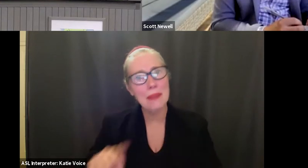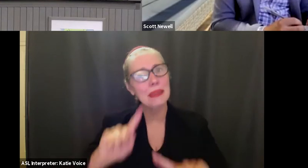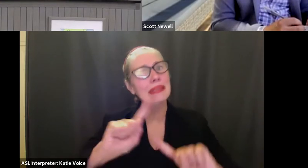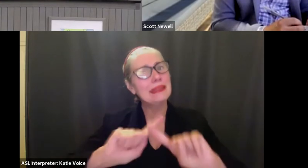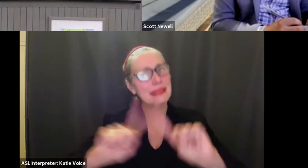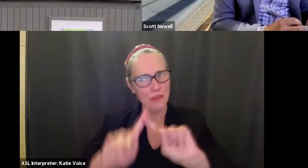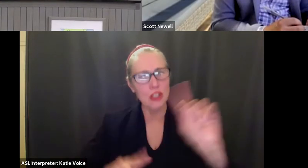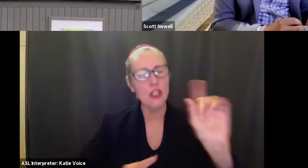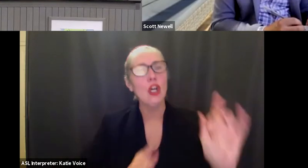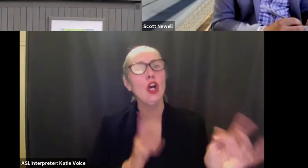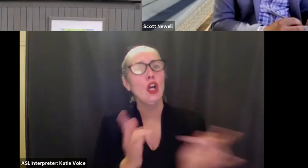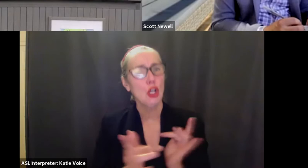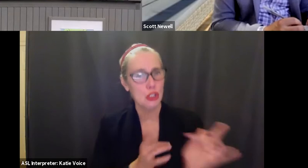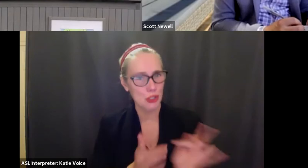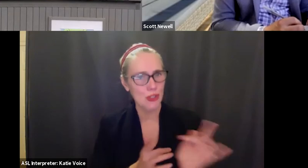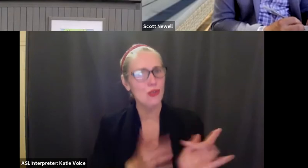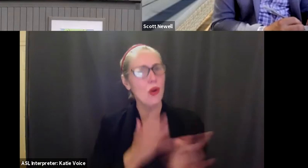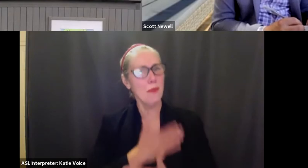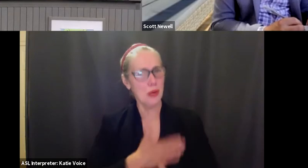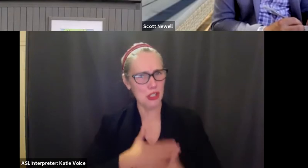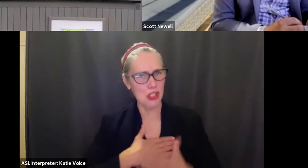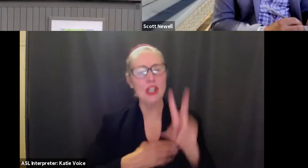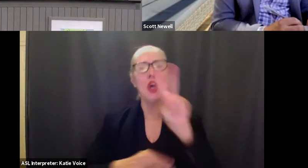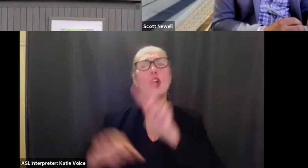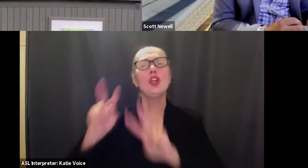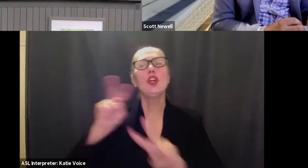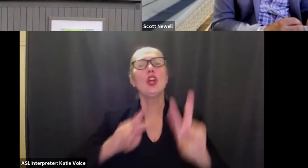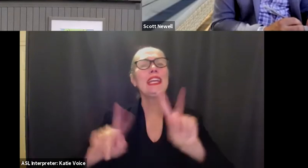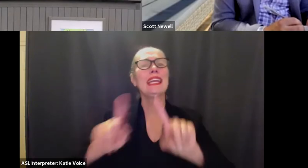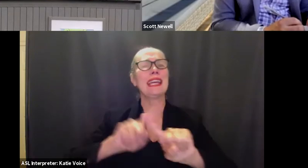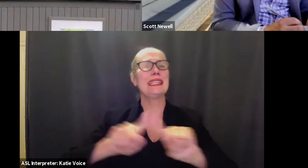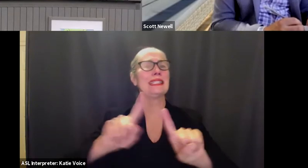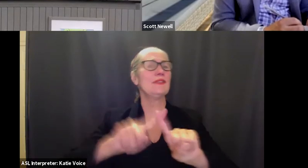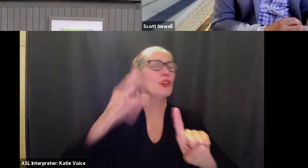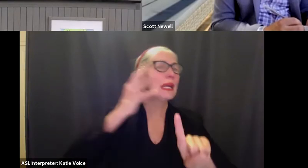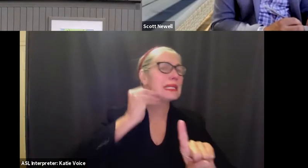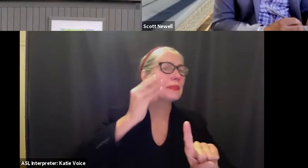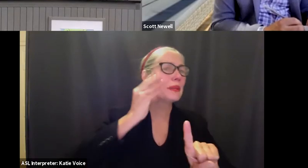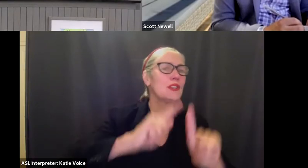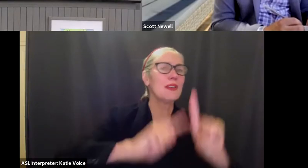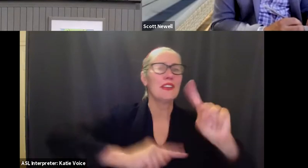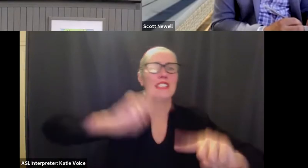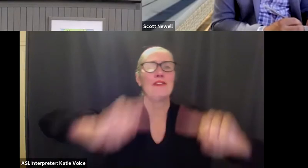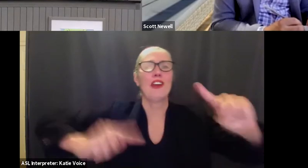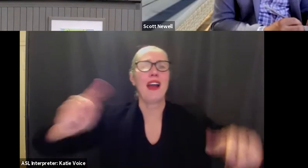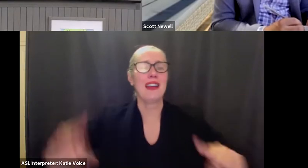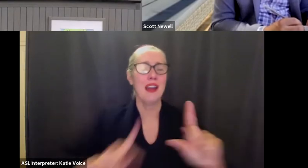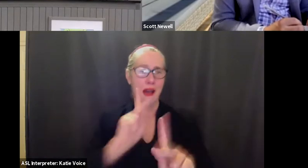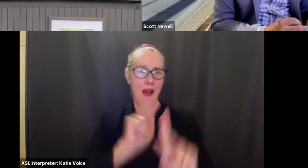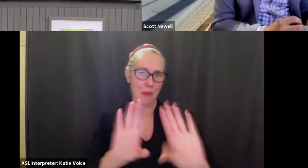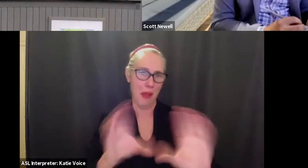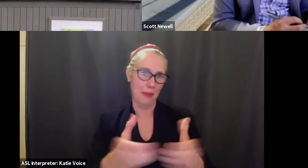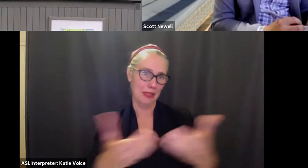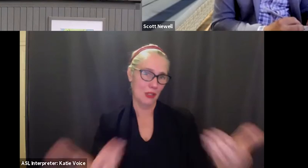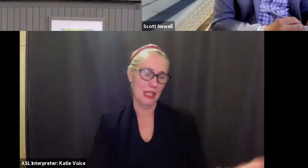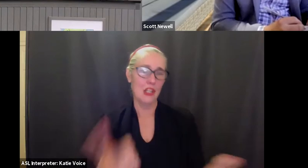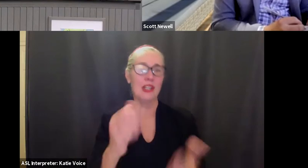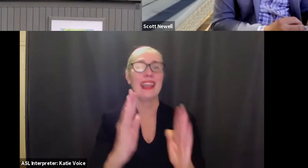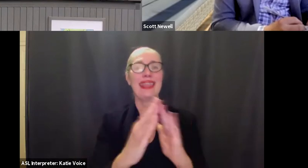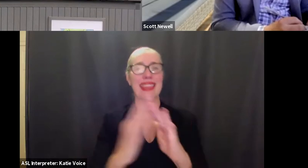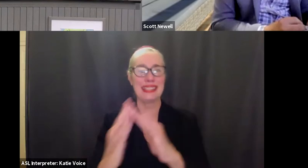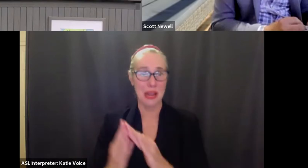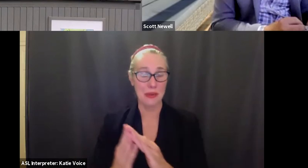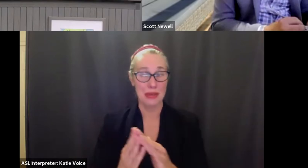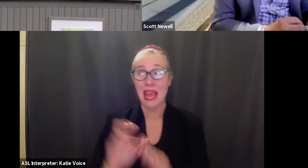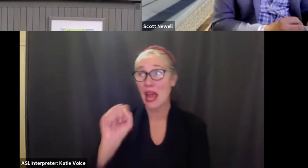at every aspect of how the population rolls out in this town i'd also like to ask dr maldonado to give us some specific